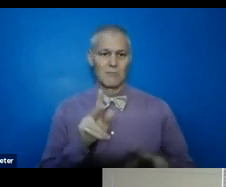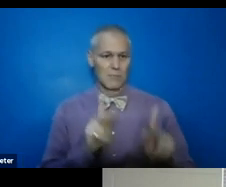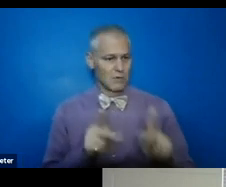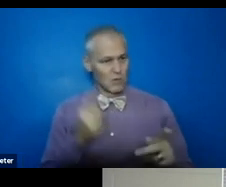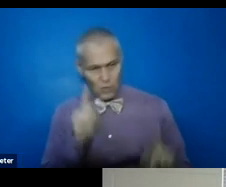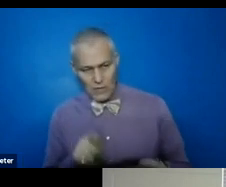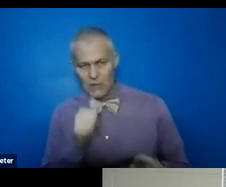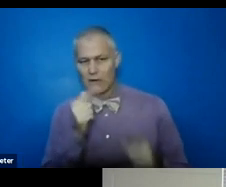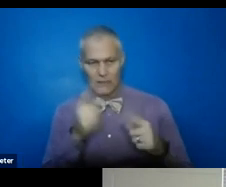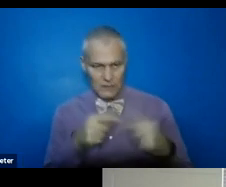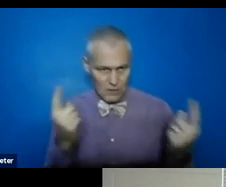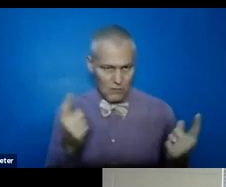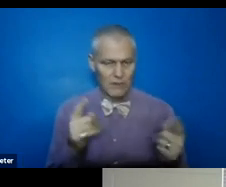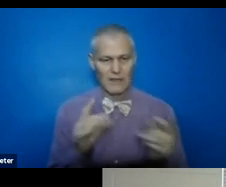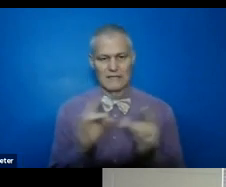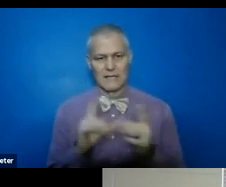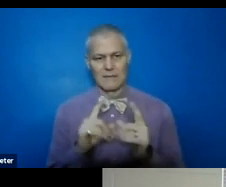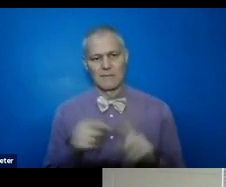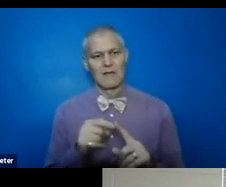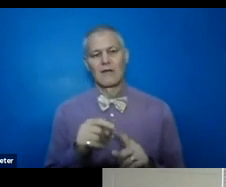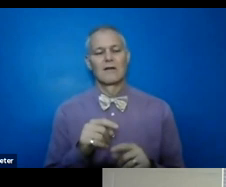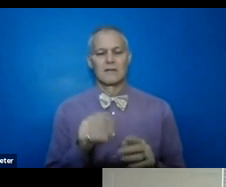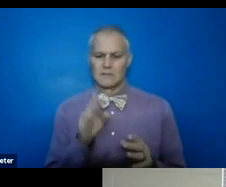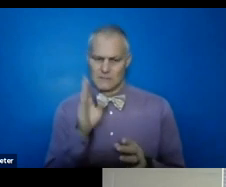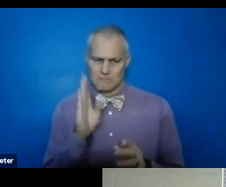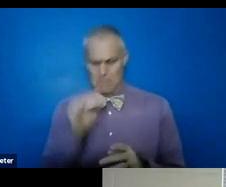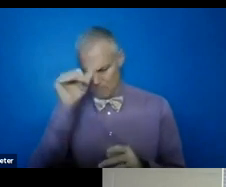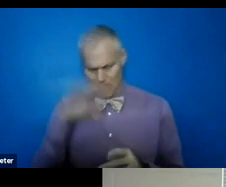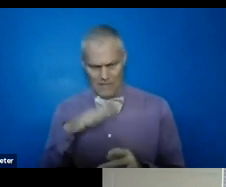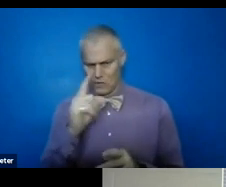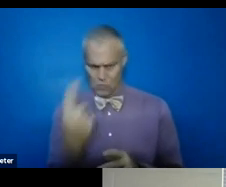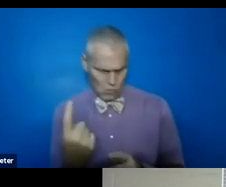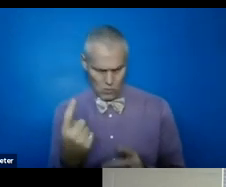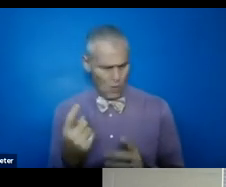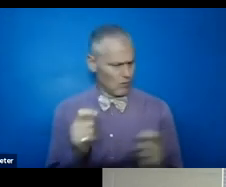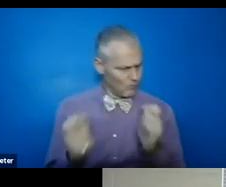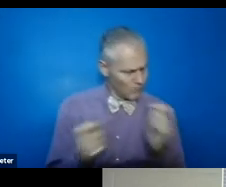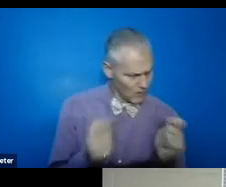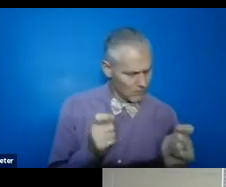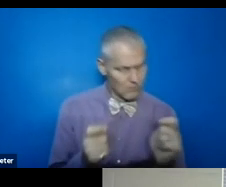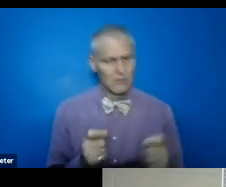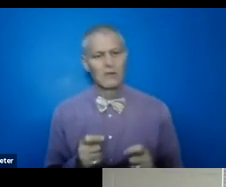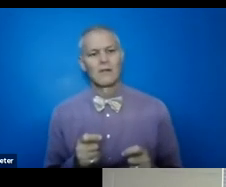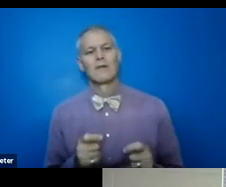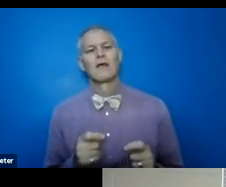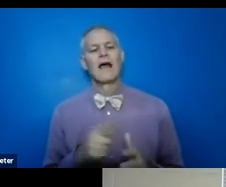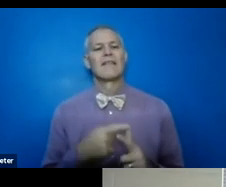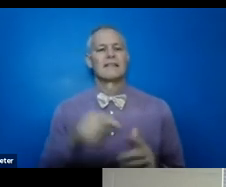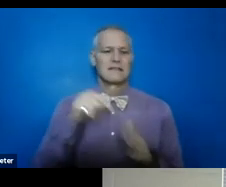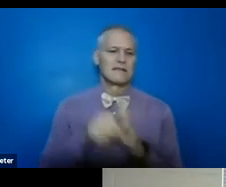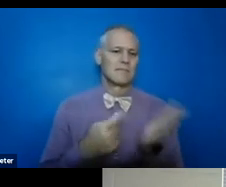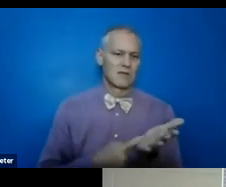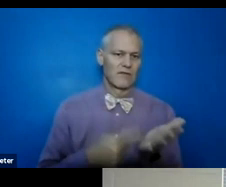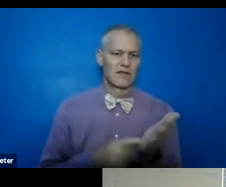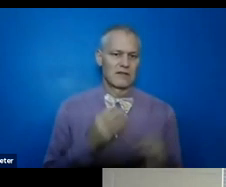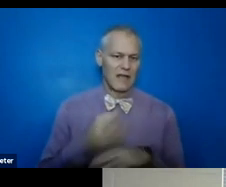lot of those statements about rigid forms of masculinity in advance of working through a session with us, and then deep conversations with them afterward and